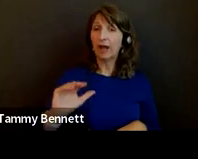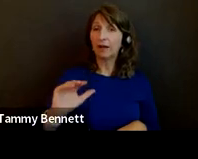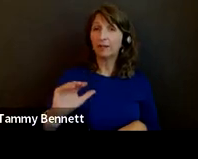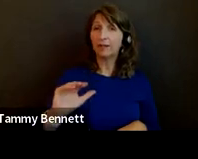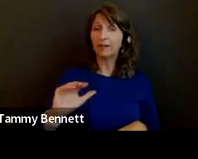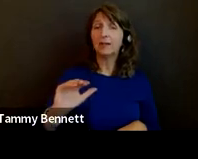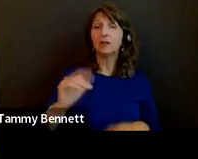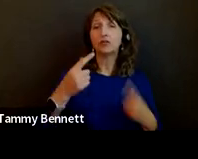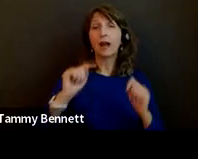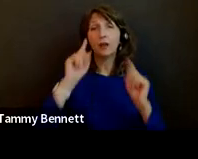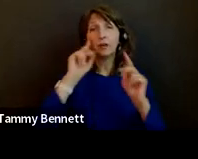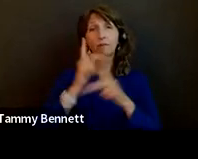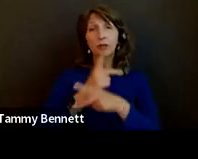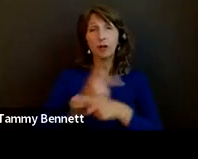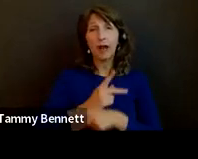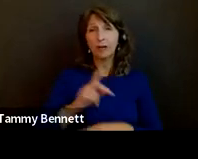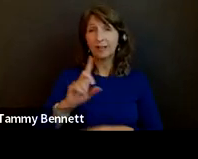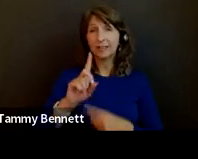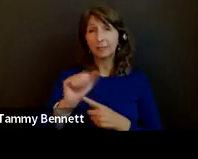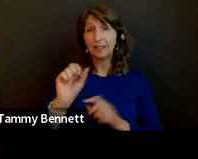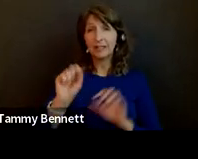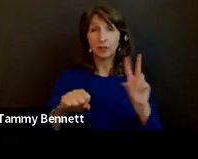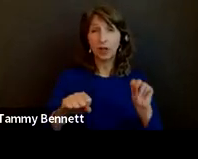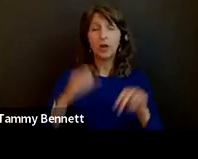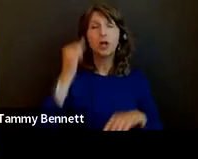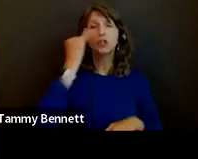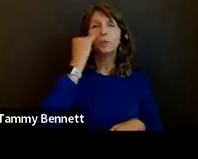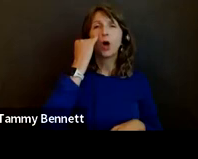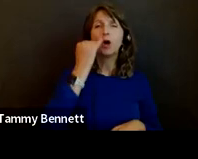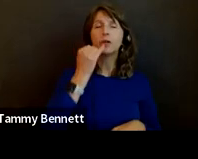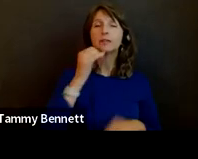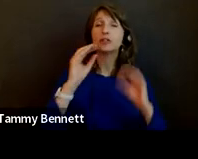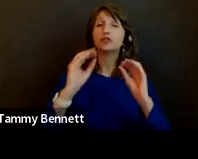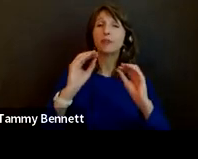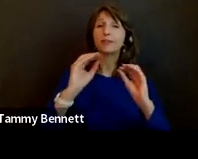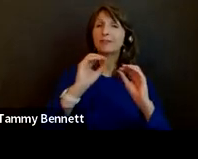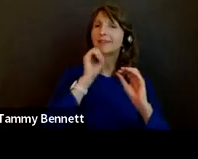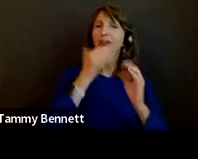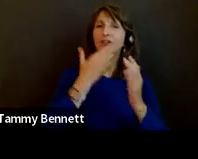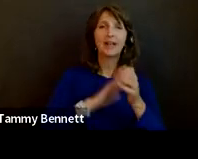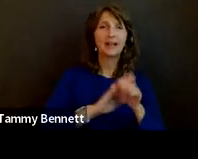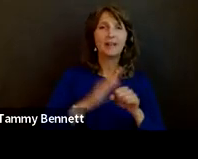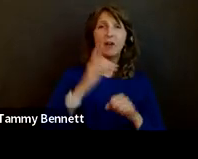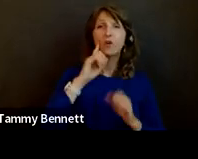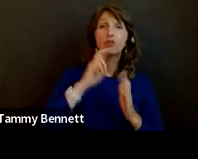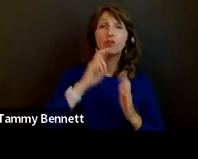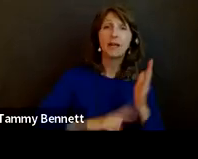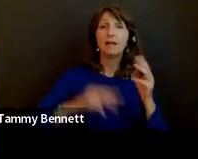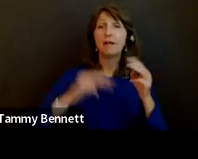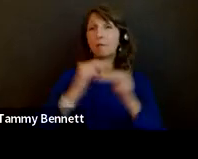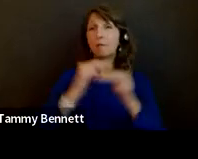is lack of instruction in reading, mathematics, or lack of English proficiency. So I'm going to give you